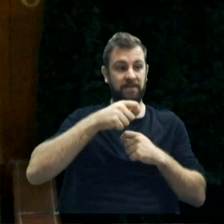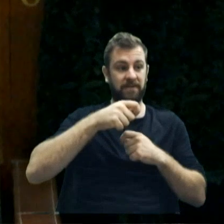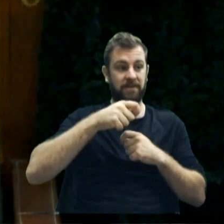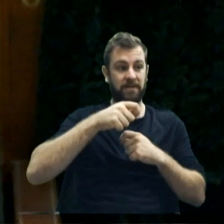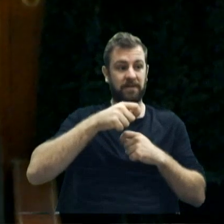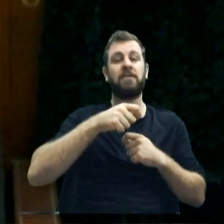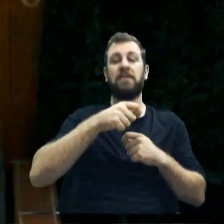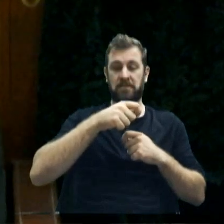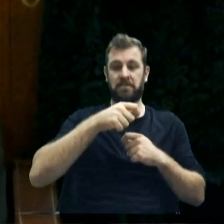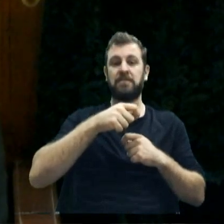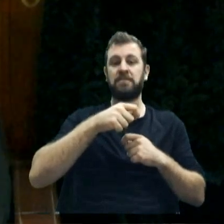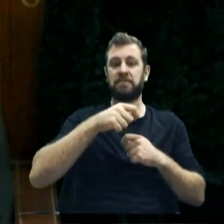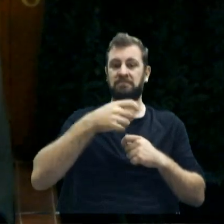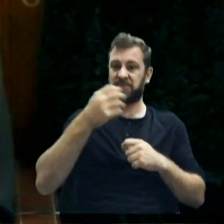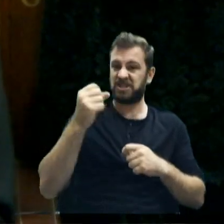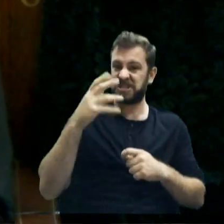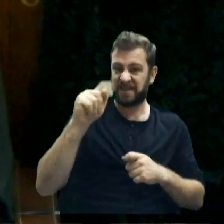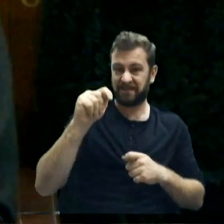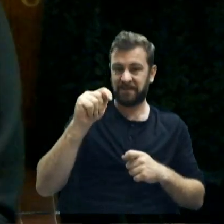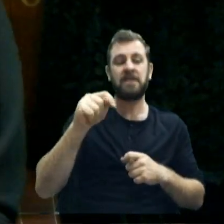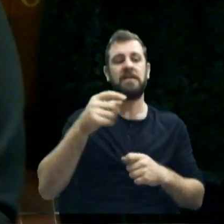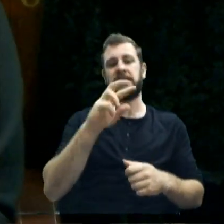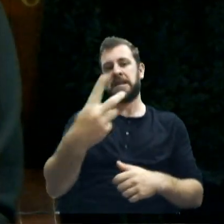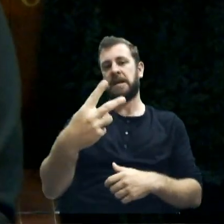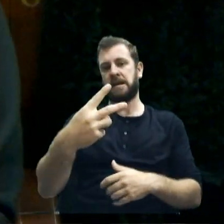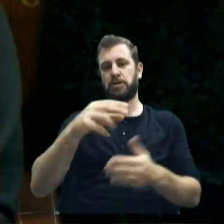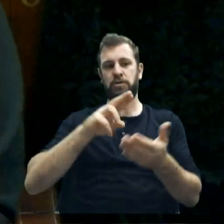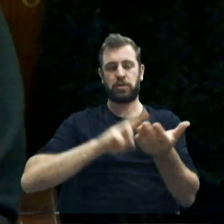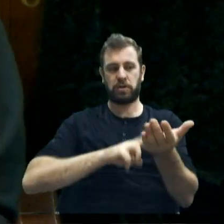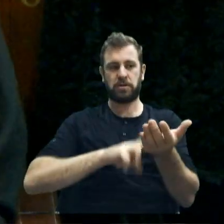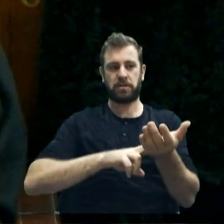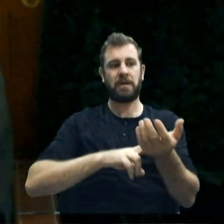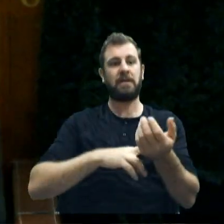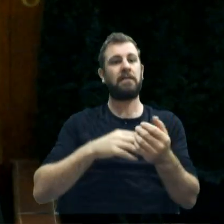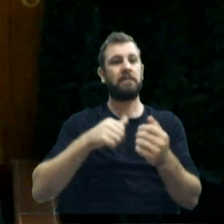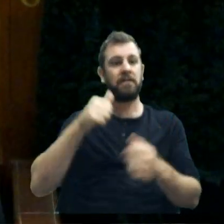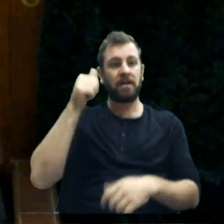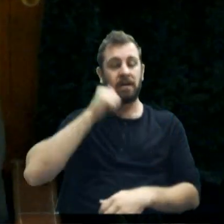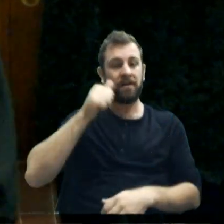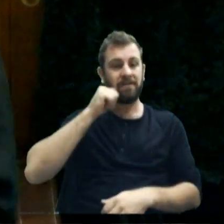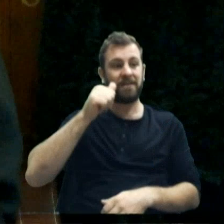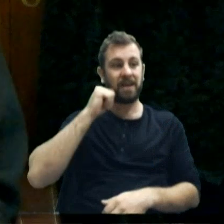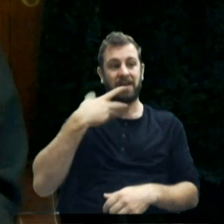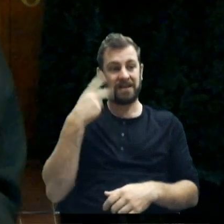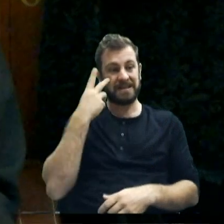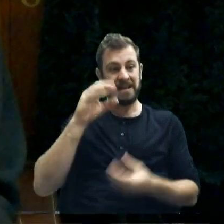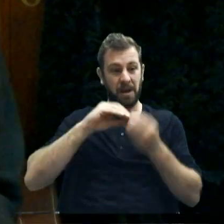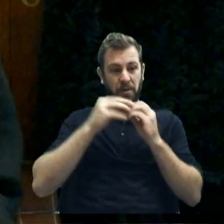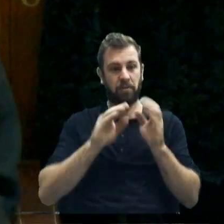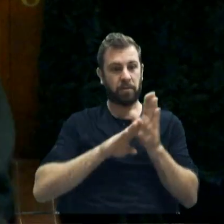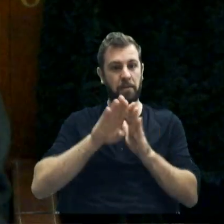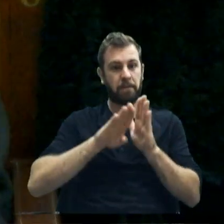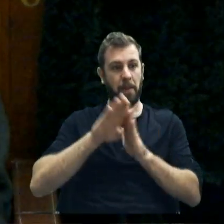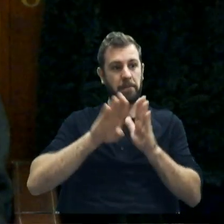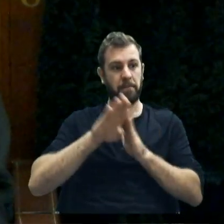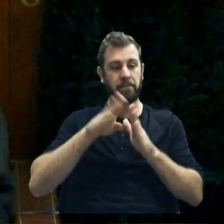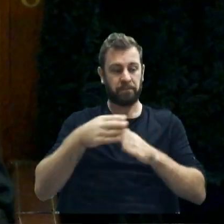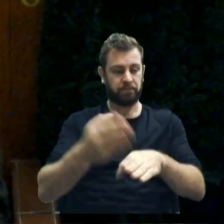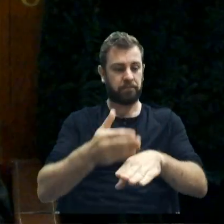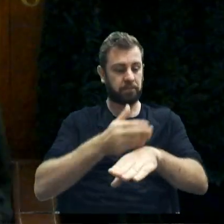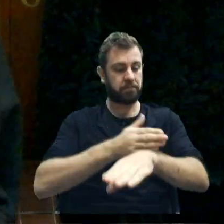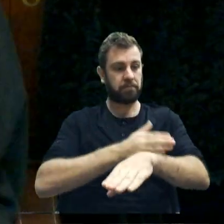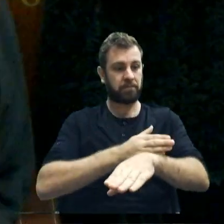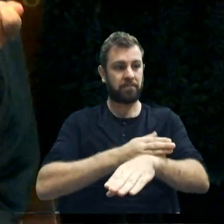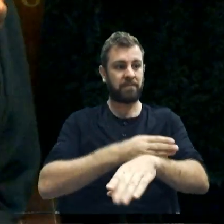come. And every day as we celebrated his numbers going up, they would celebrate with us. When we would cry over emotion, they would cry with us. When